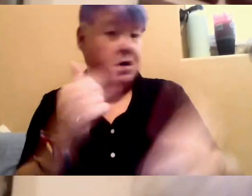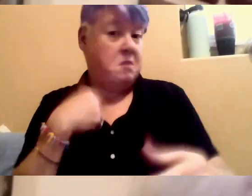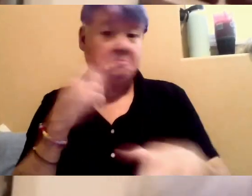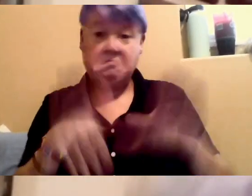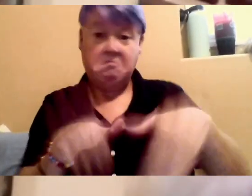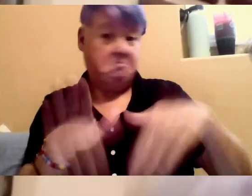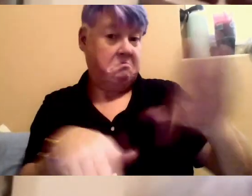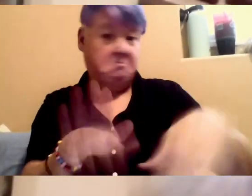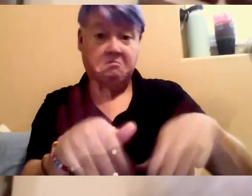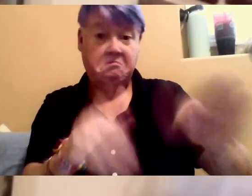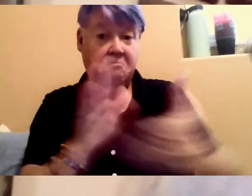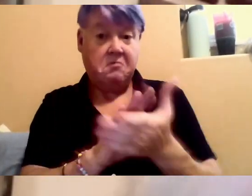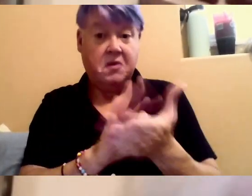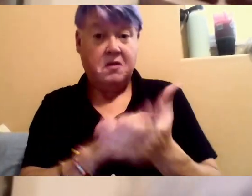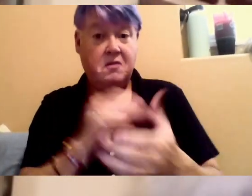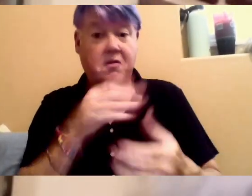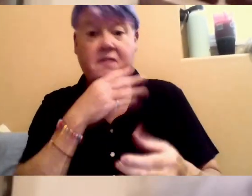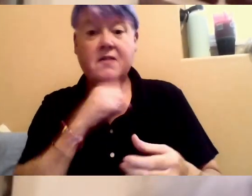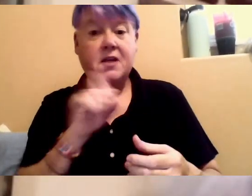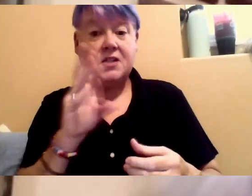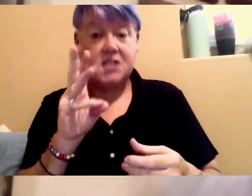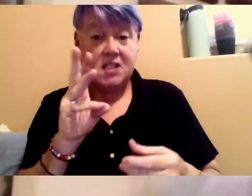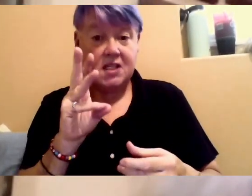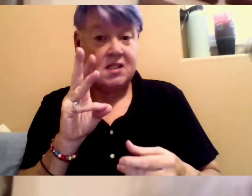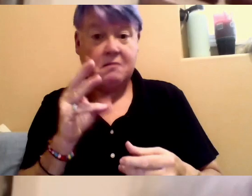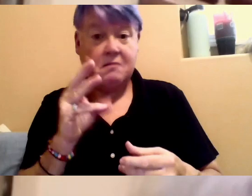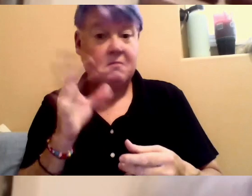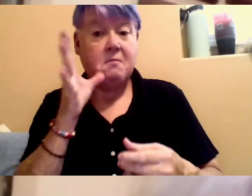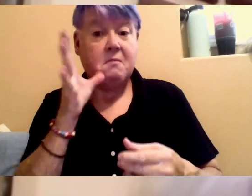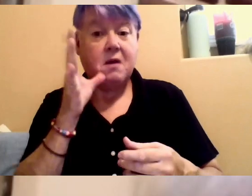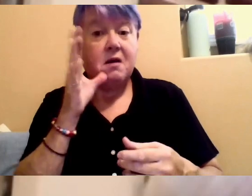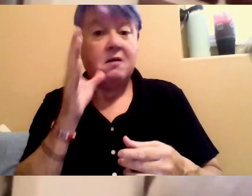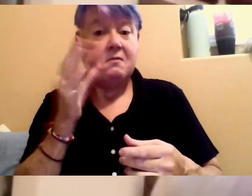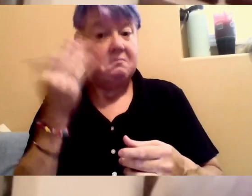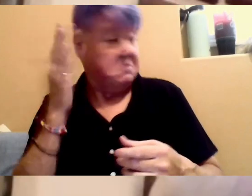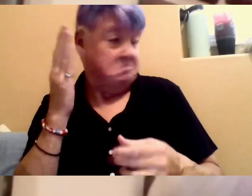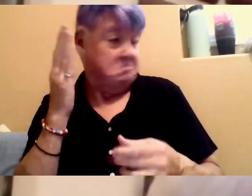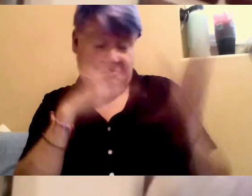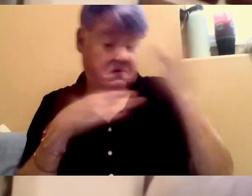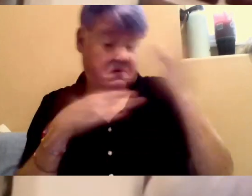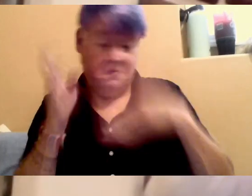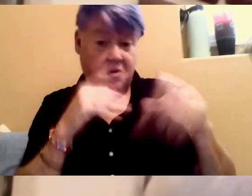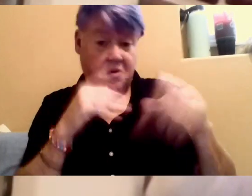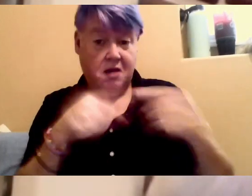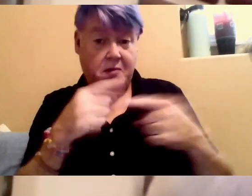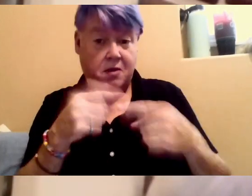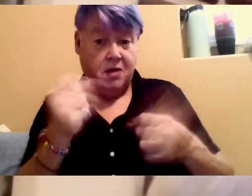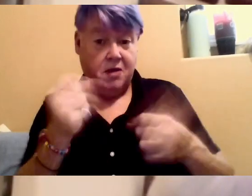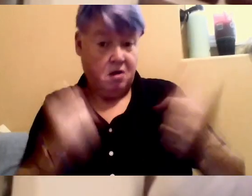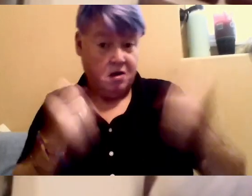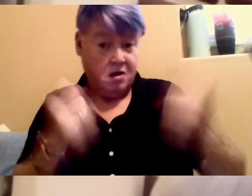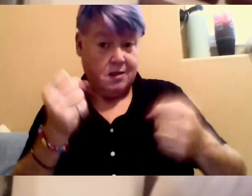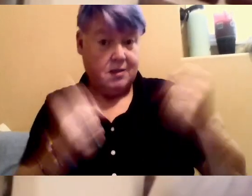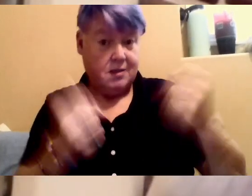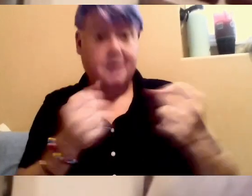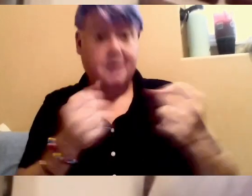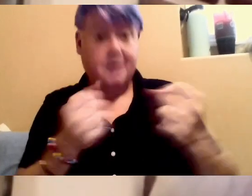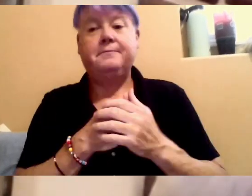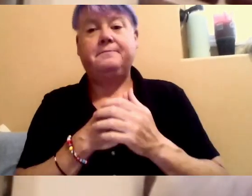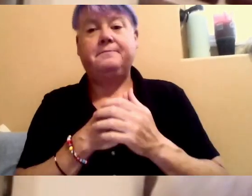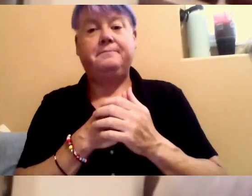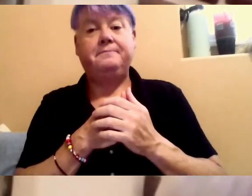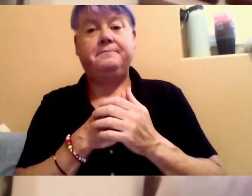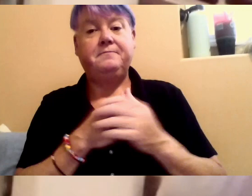from when I was 6, and my mother certainly didn't have to worry about the traffic, you know. And everything